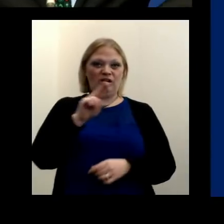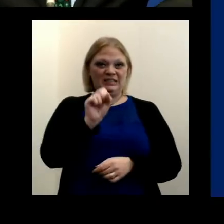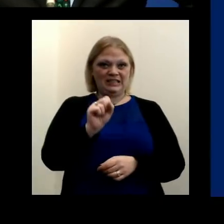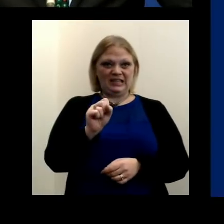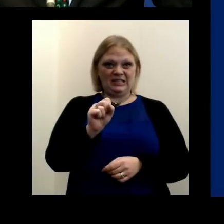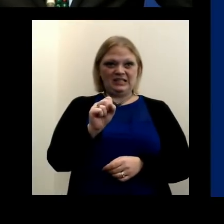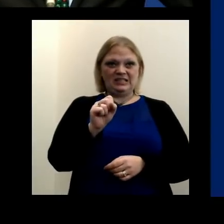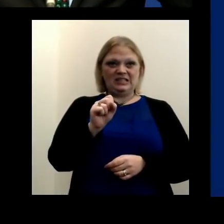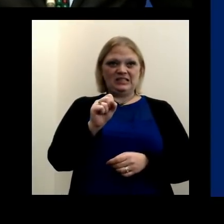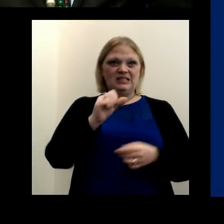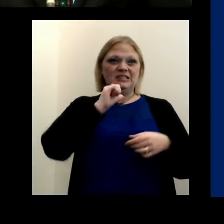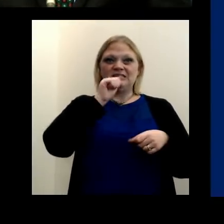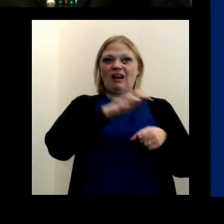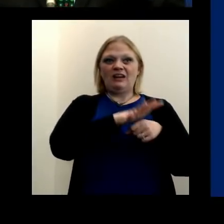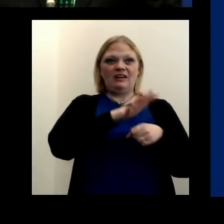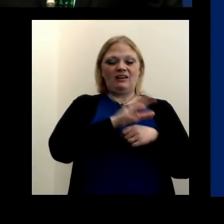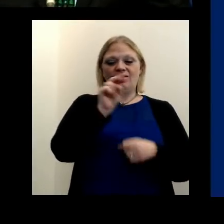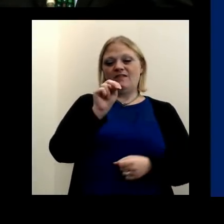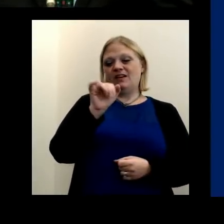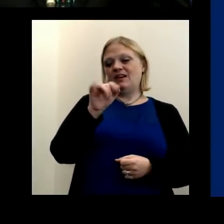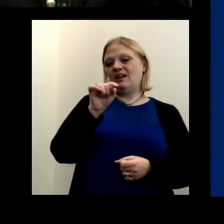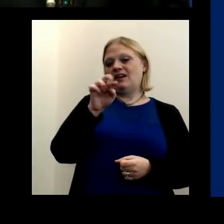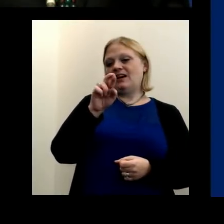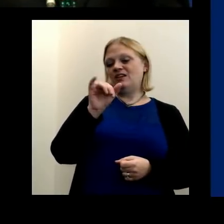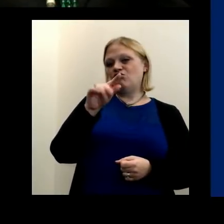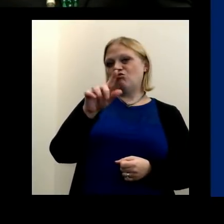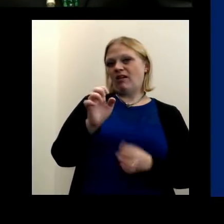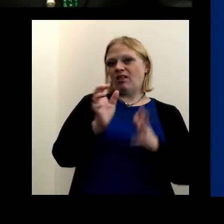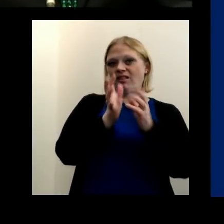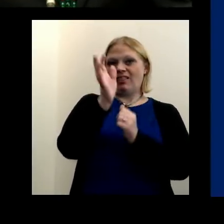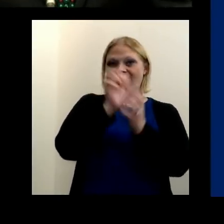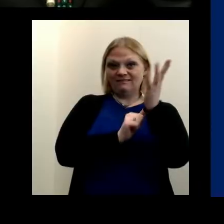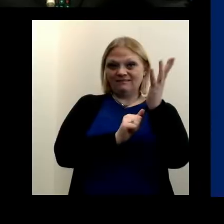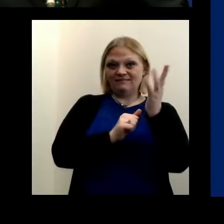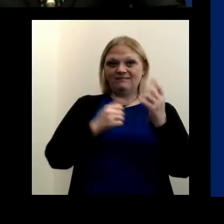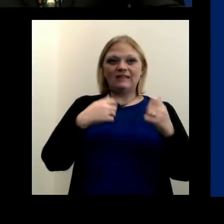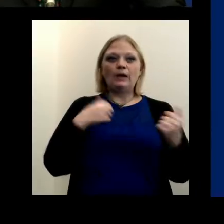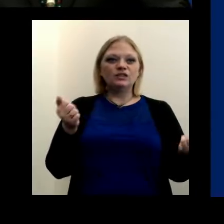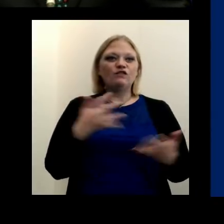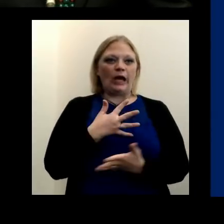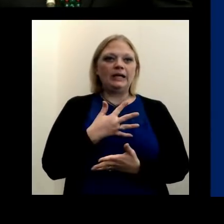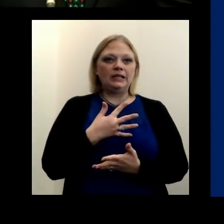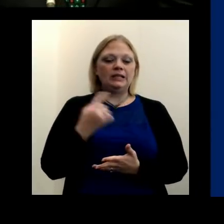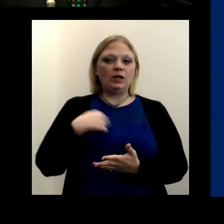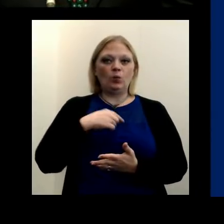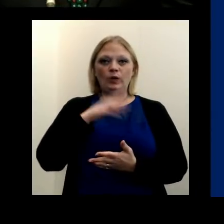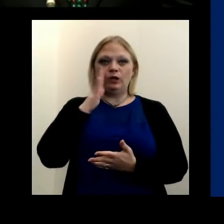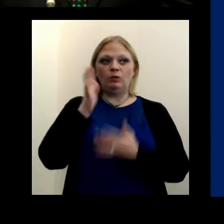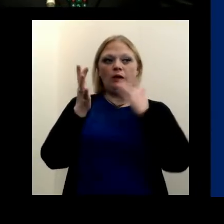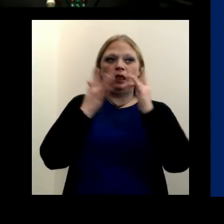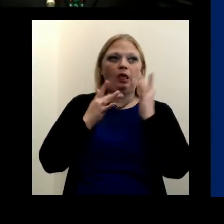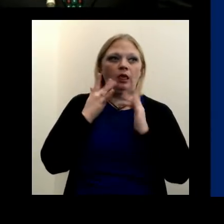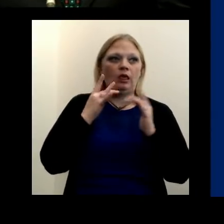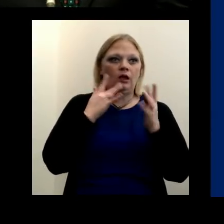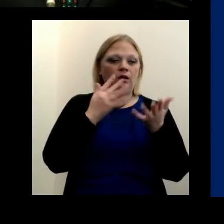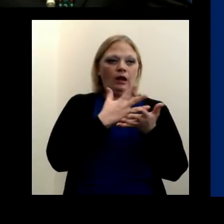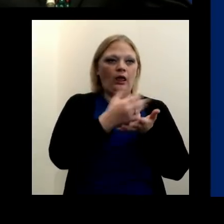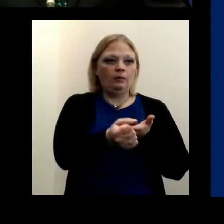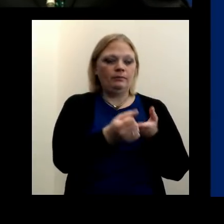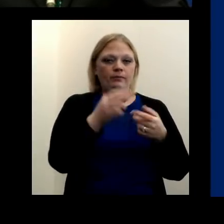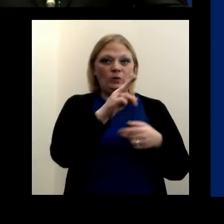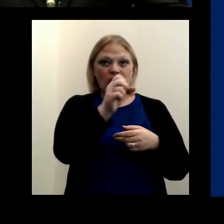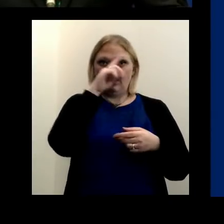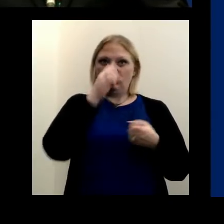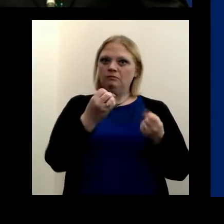a shortage of nitrile gloves. And I was afraid of this, that we would have a shortage in the United States, as there are many people that are